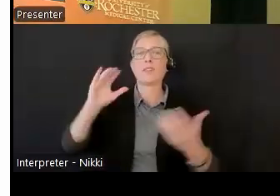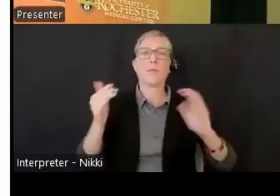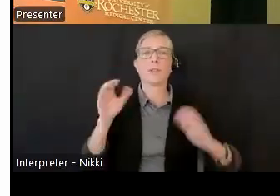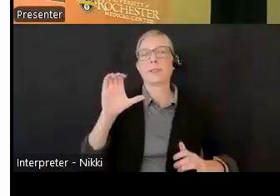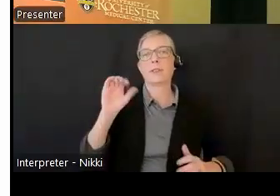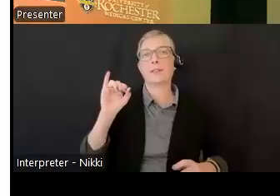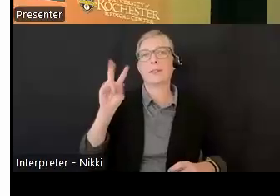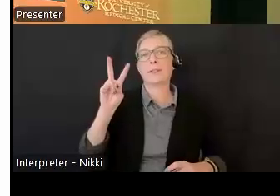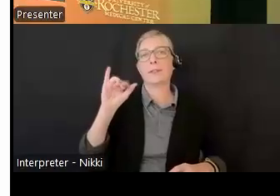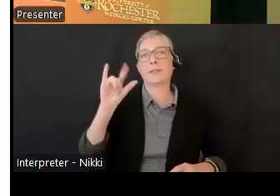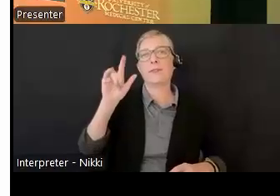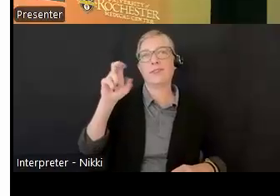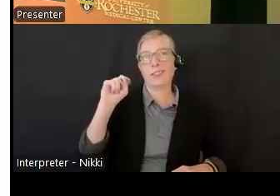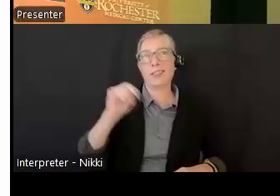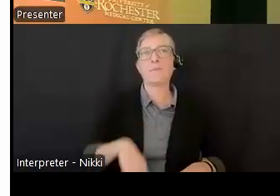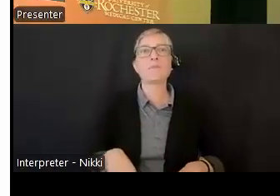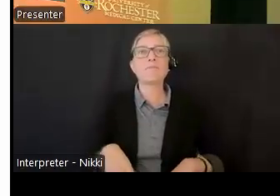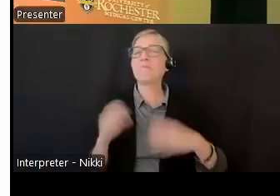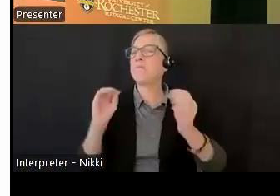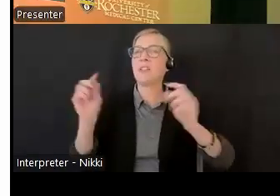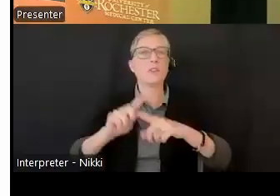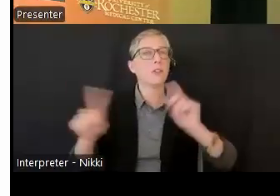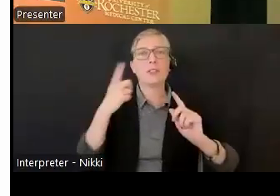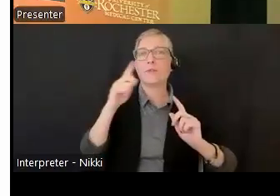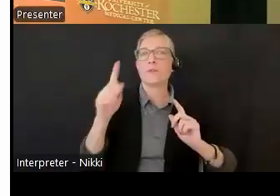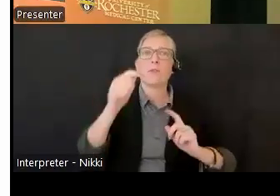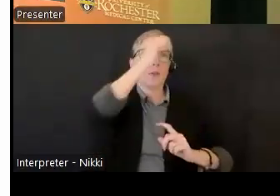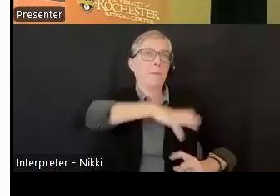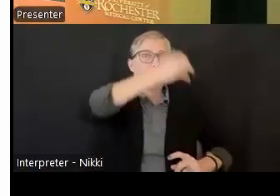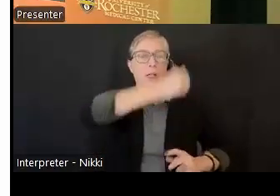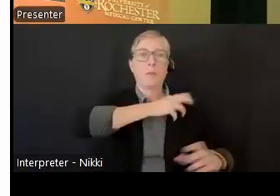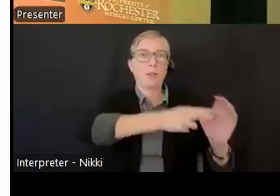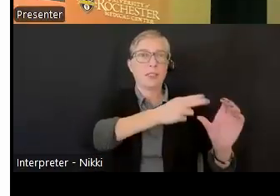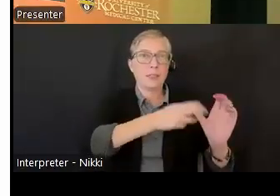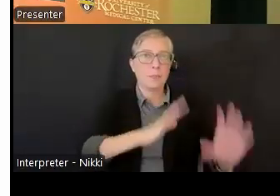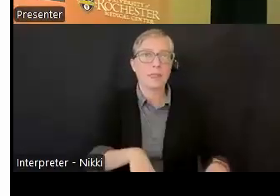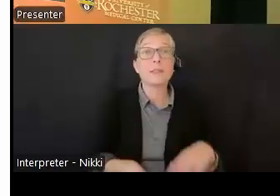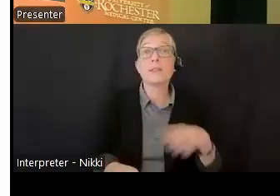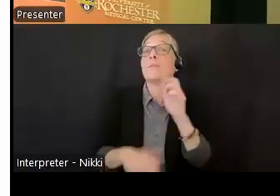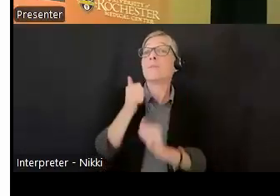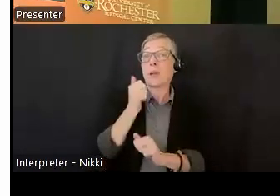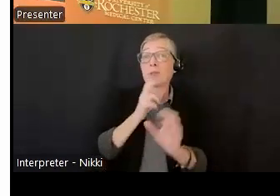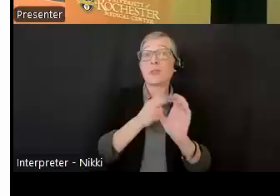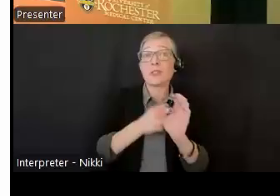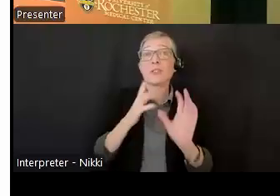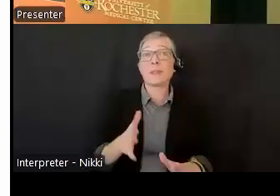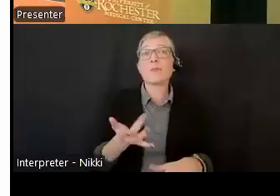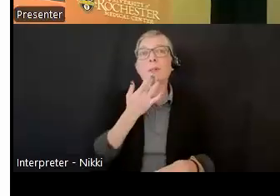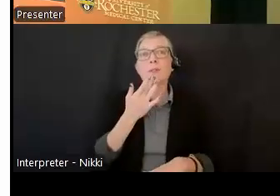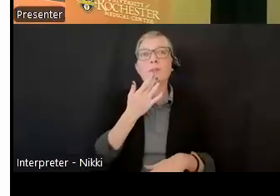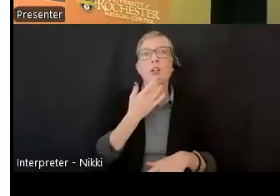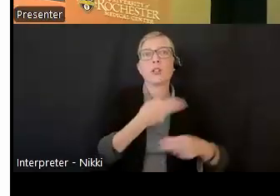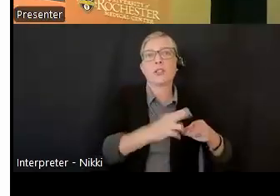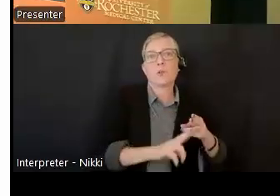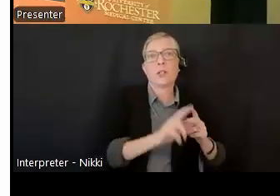matching, promoting therapeutic alliance for some participants. And majority of participants preferred a 10-minute session, then